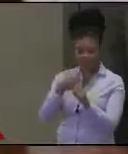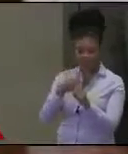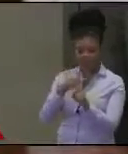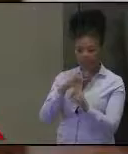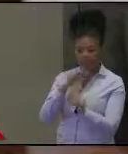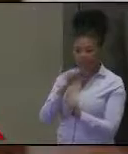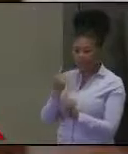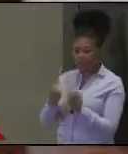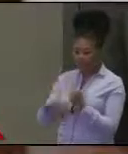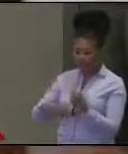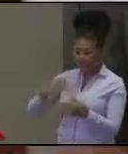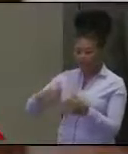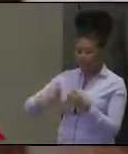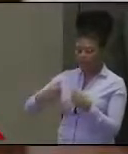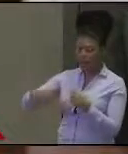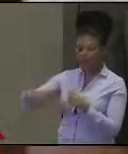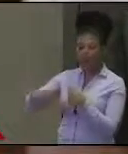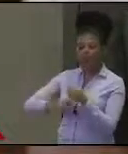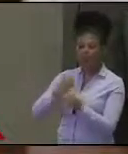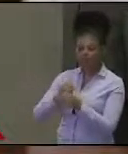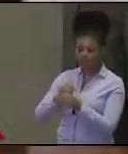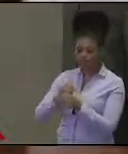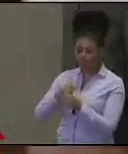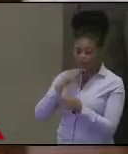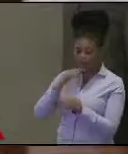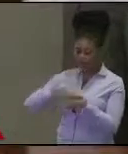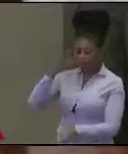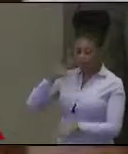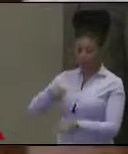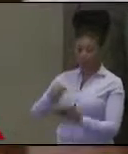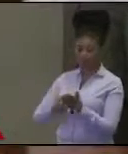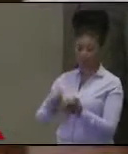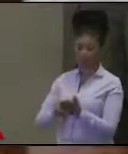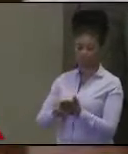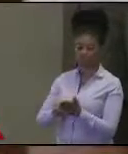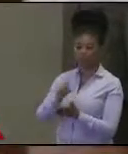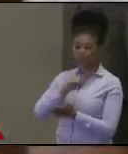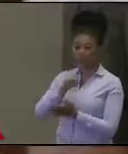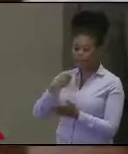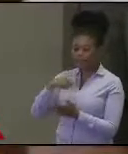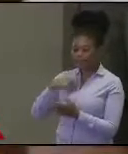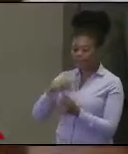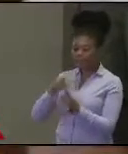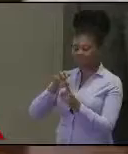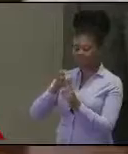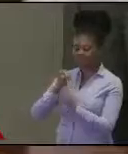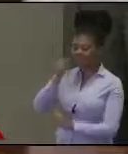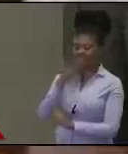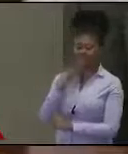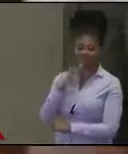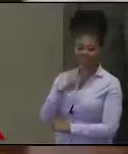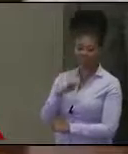of every year, we would be more than this number now. But because we don't meet targets